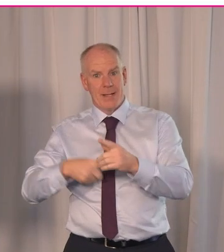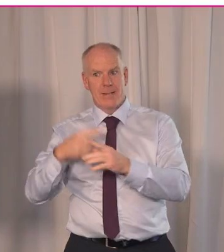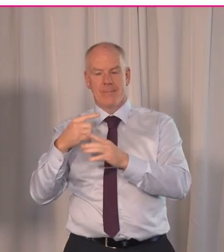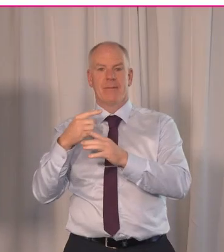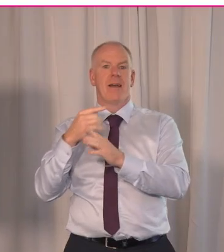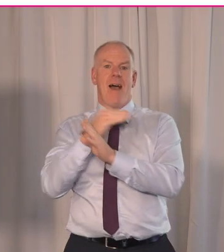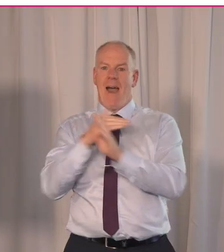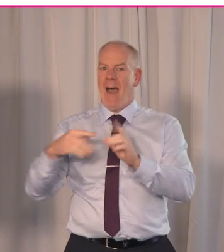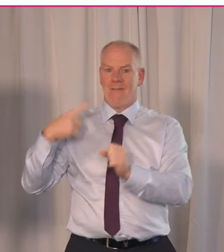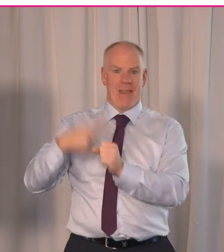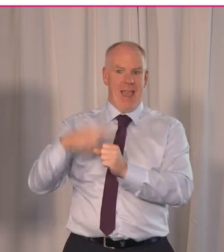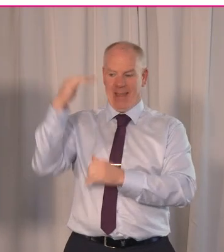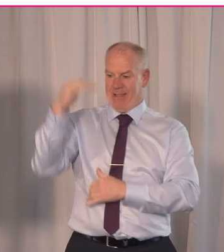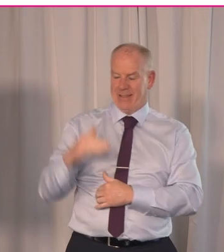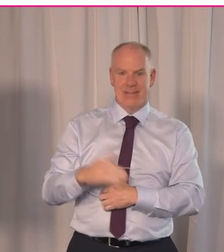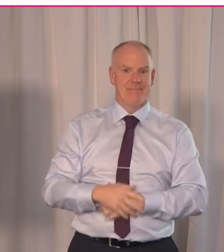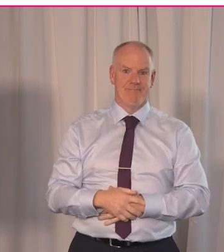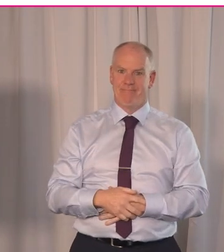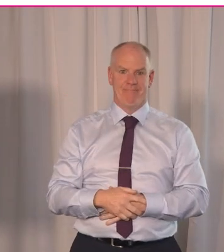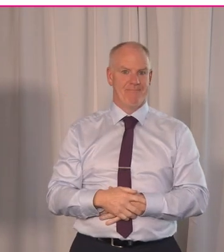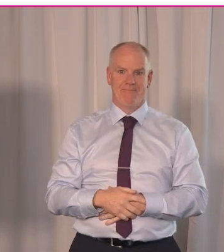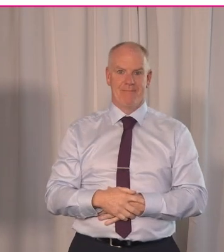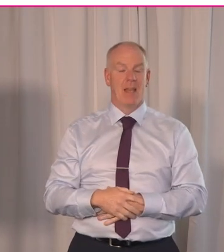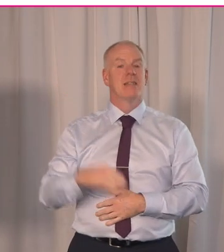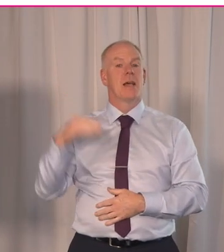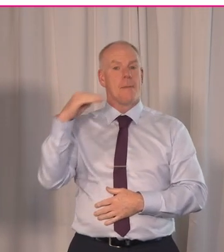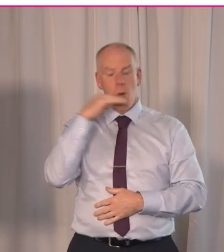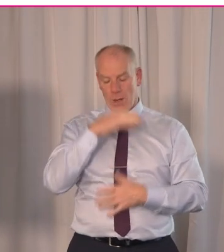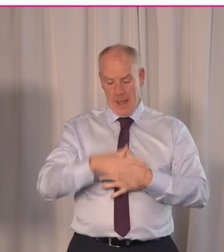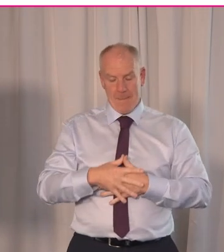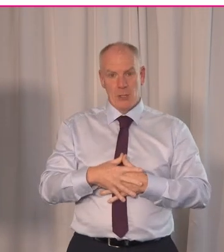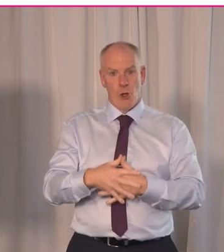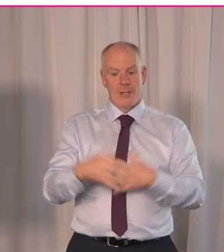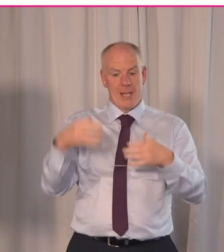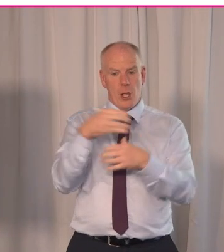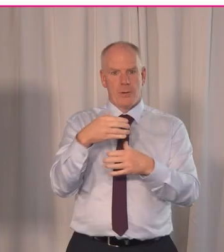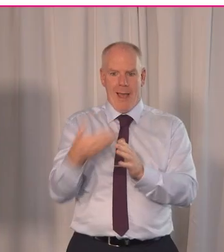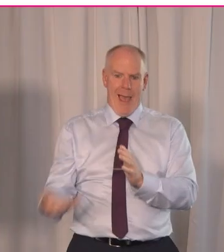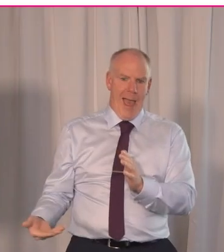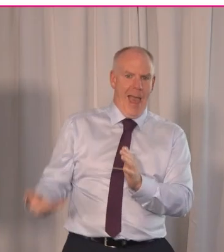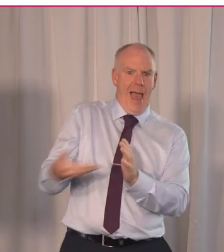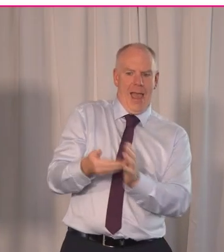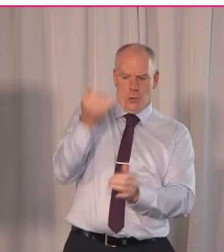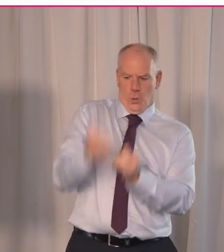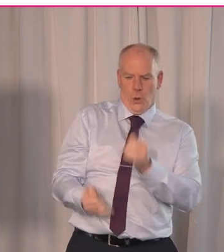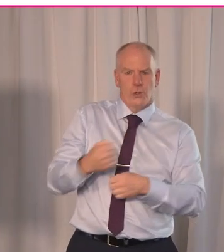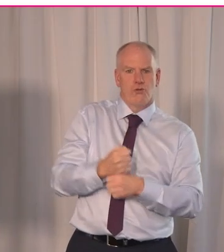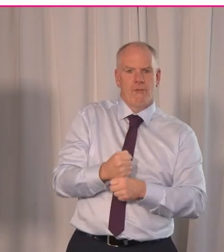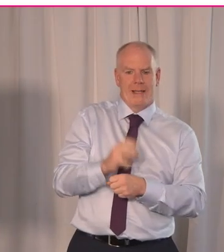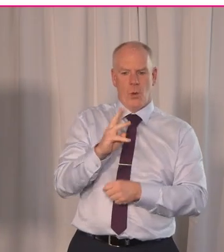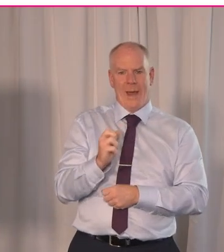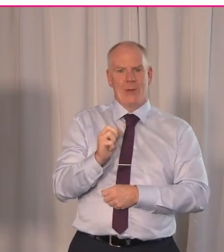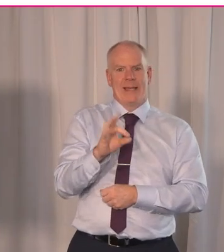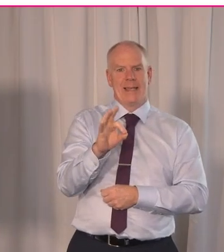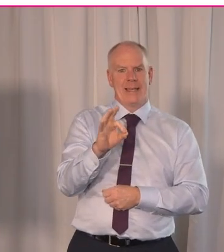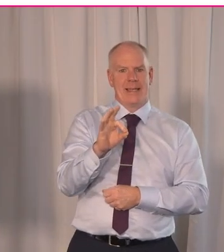of non-autistic people. So it's important that maternity care doesn't add to this weathering, but